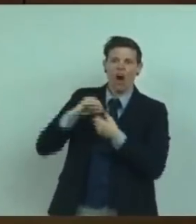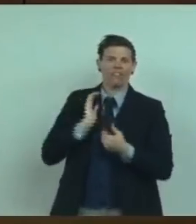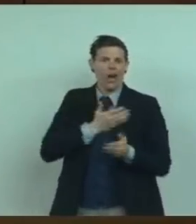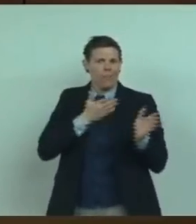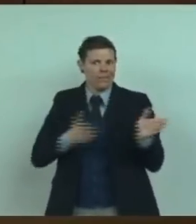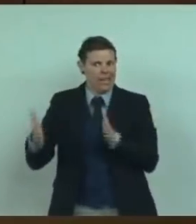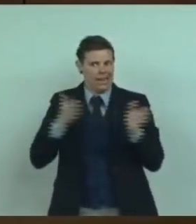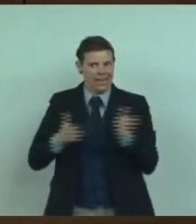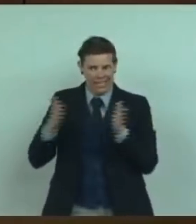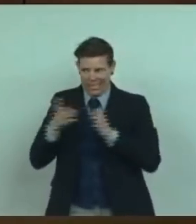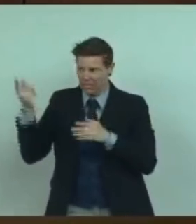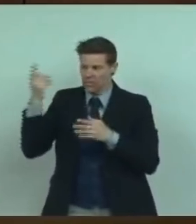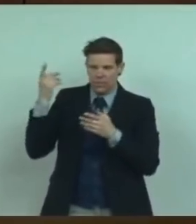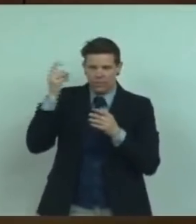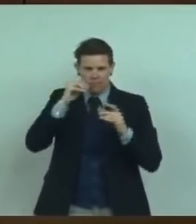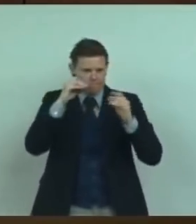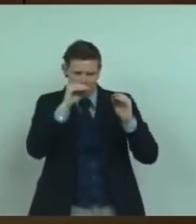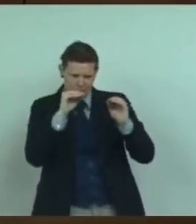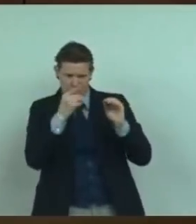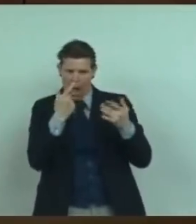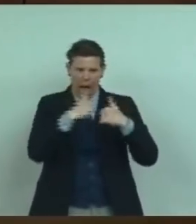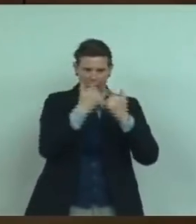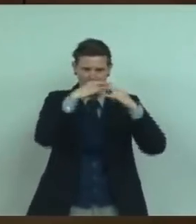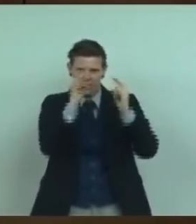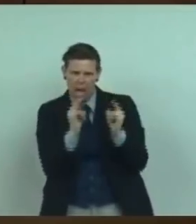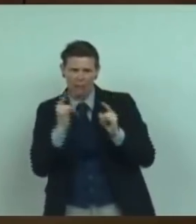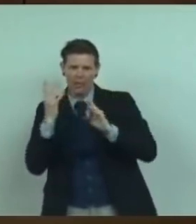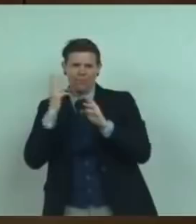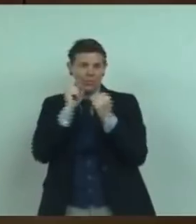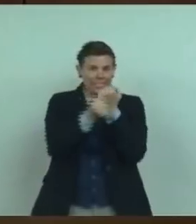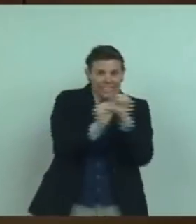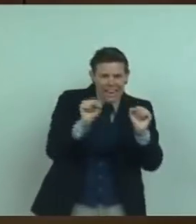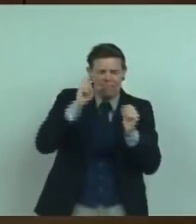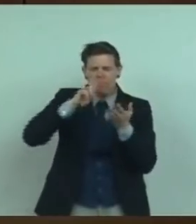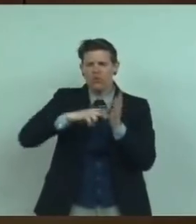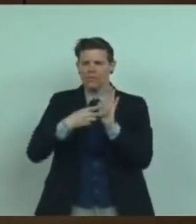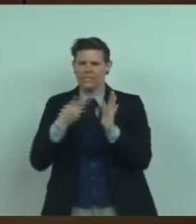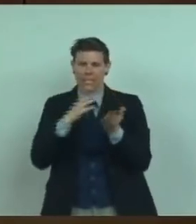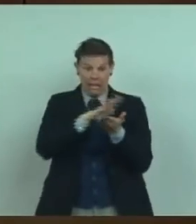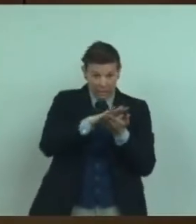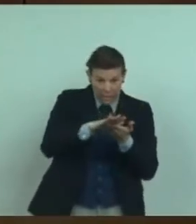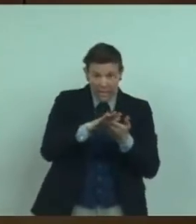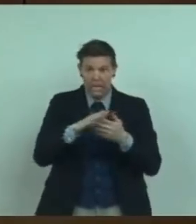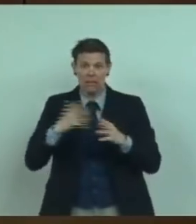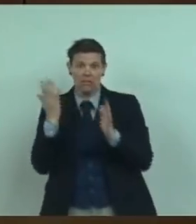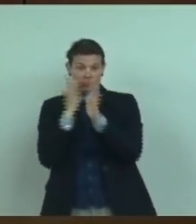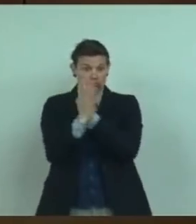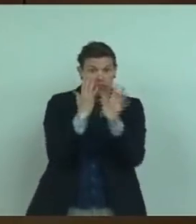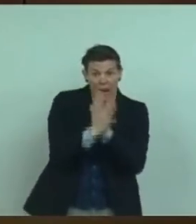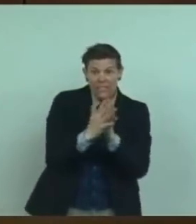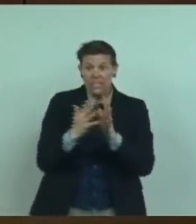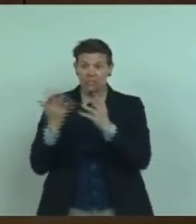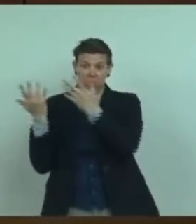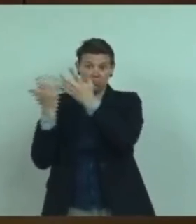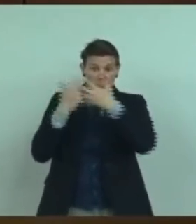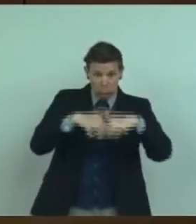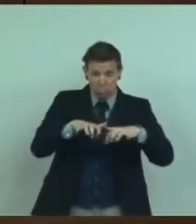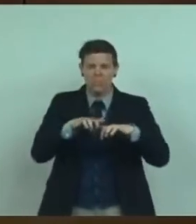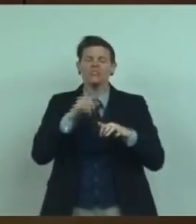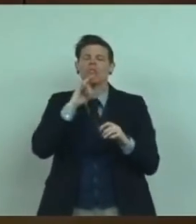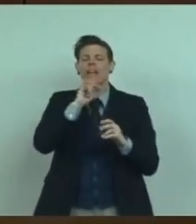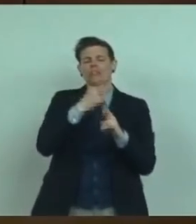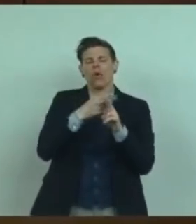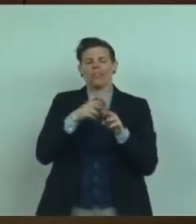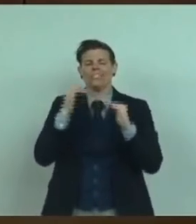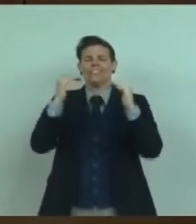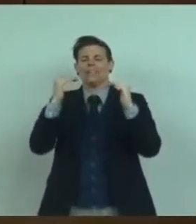care, but don't require critical or ICU level of care. And they're going to be incredibly valuable in